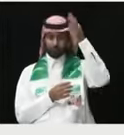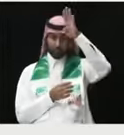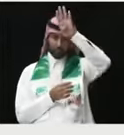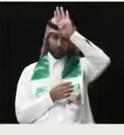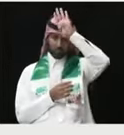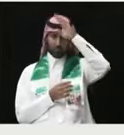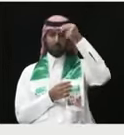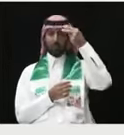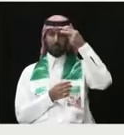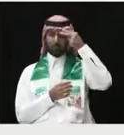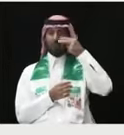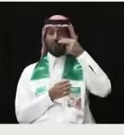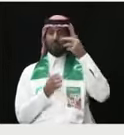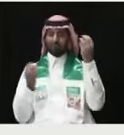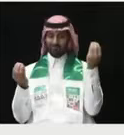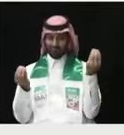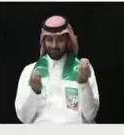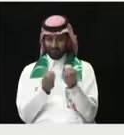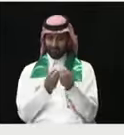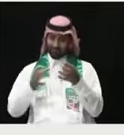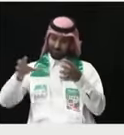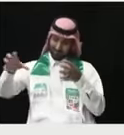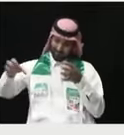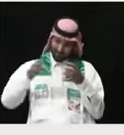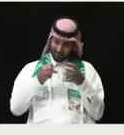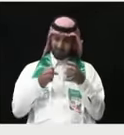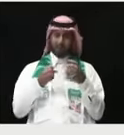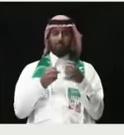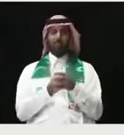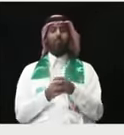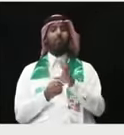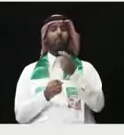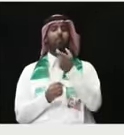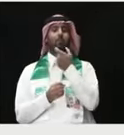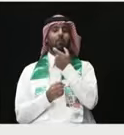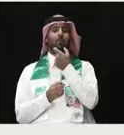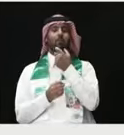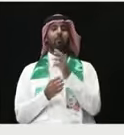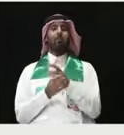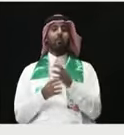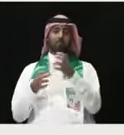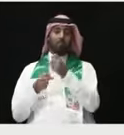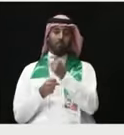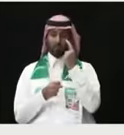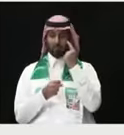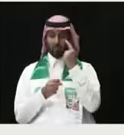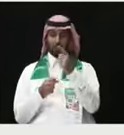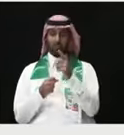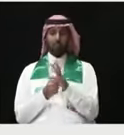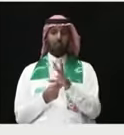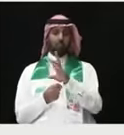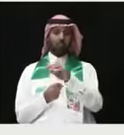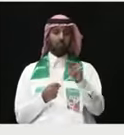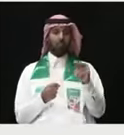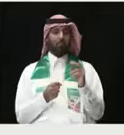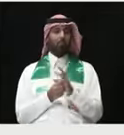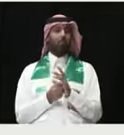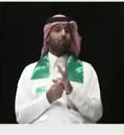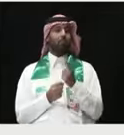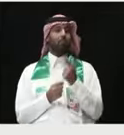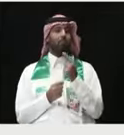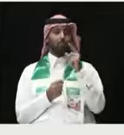What is regained? Regained is a verb. It is a verb. And in this